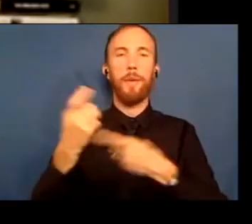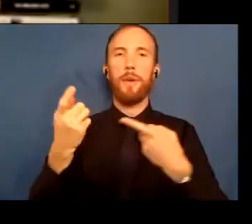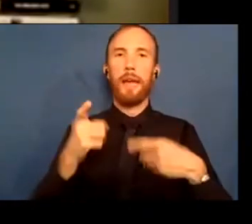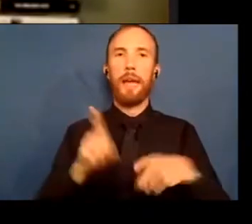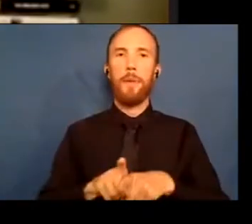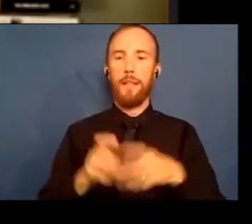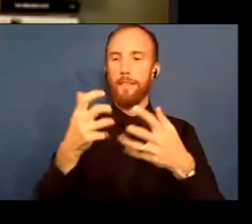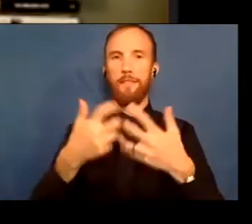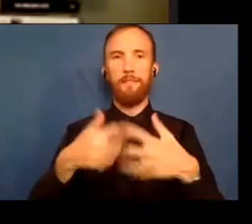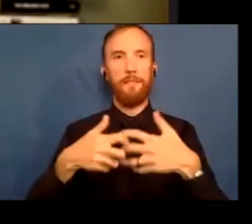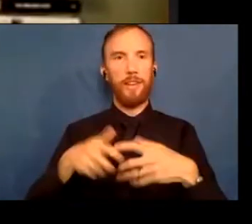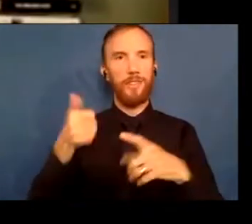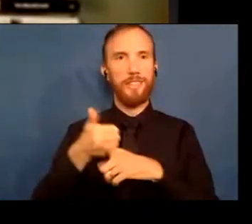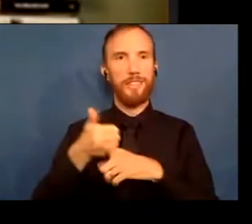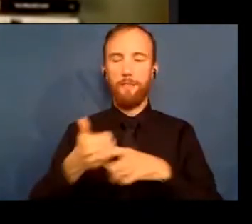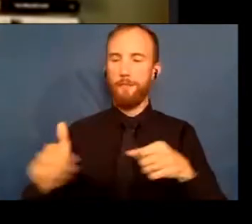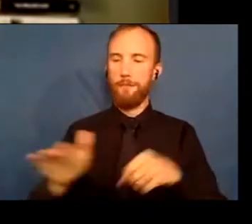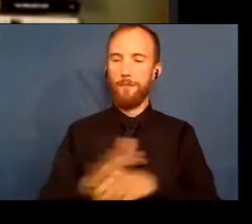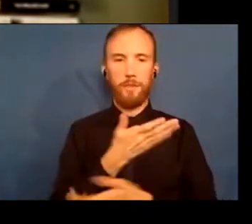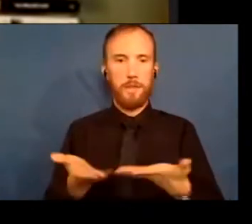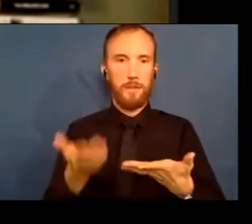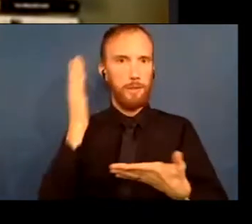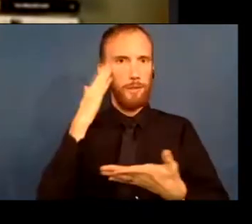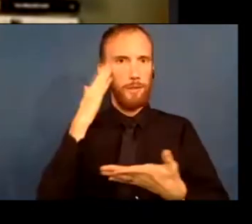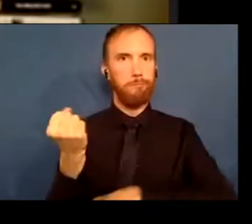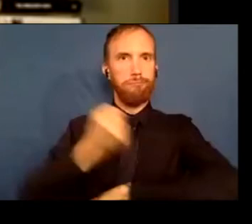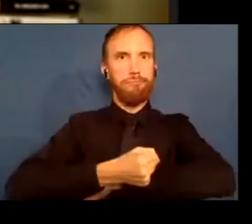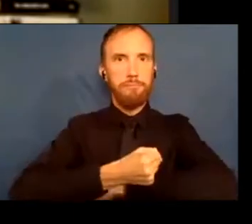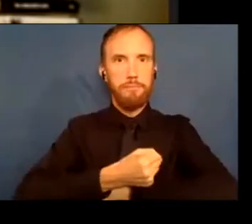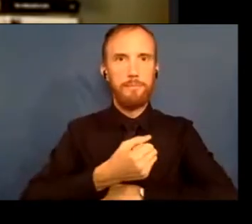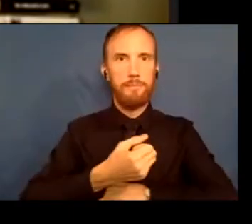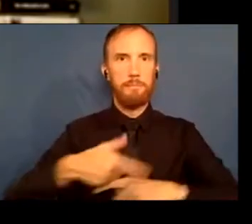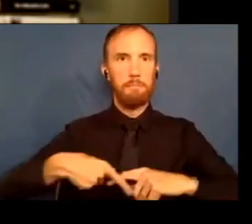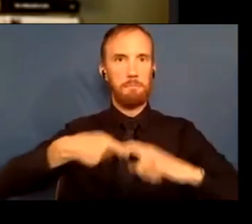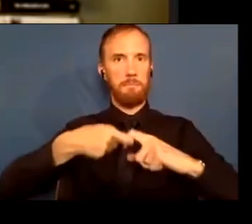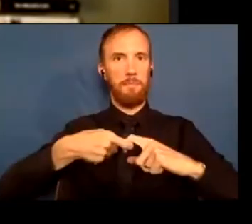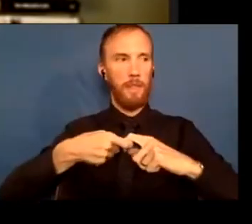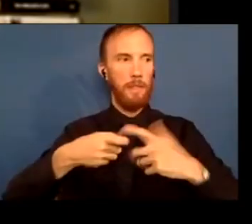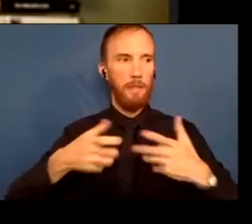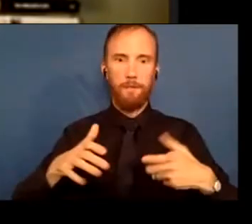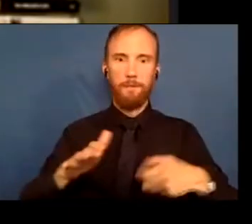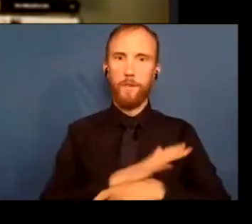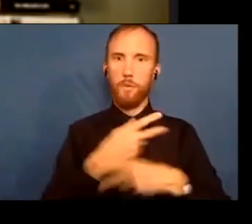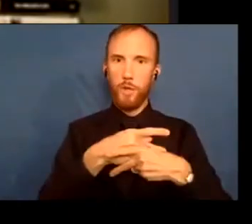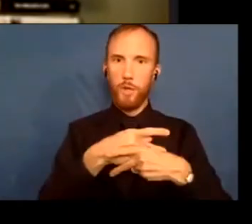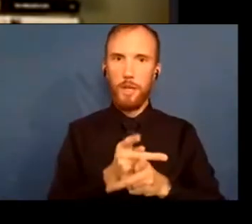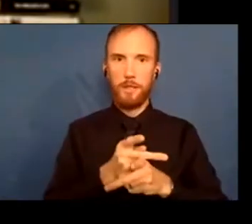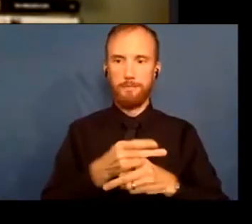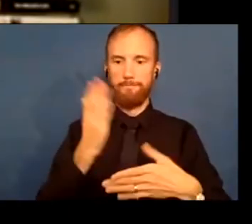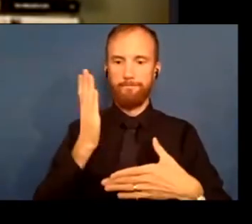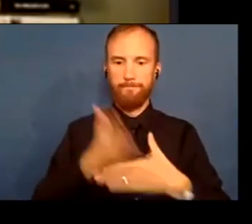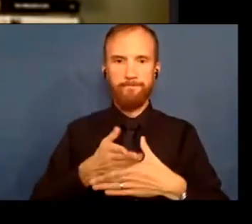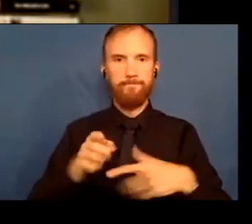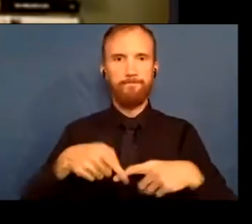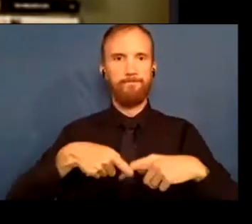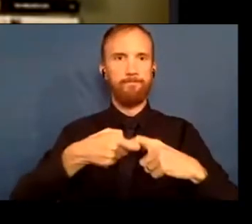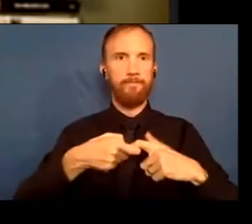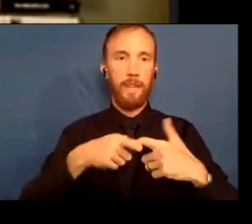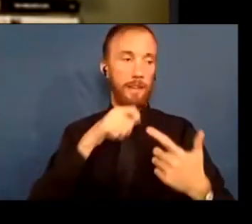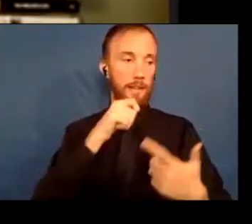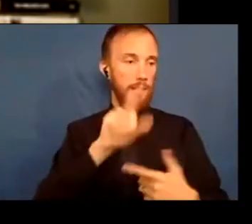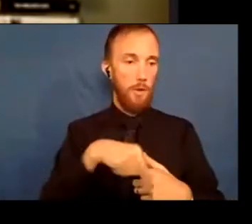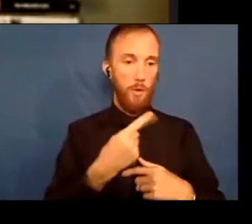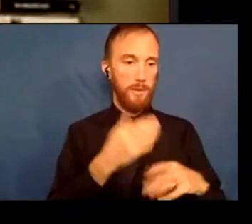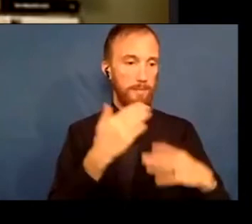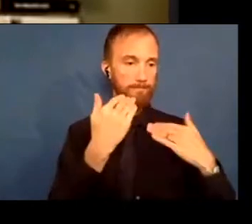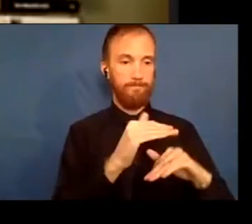entire, you know, production line. In other words, they were not just closing down tire making, they closed down the whole manufacture